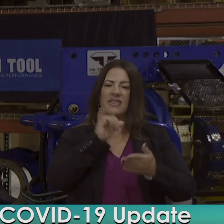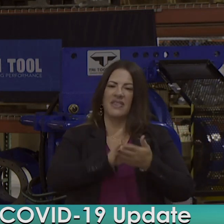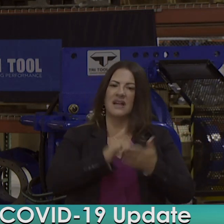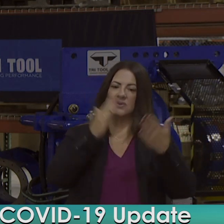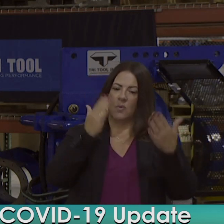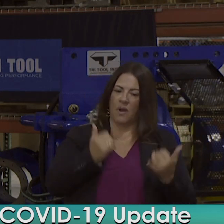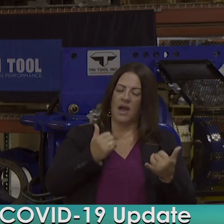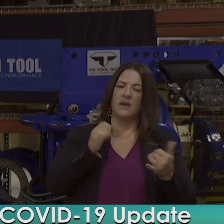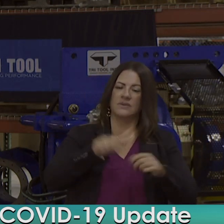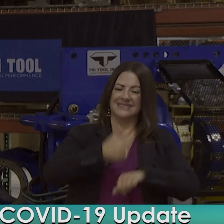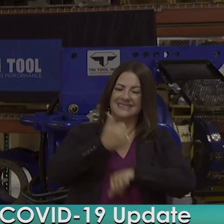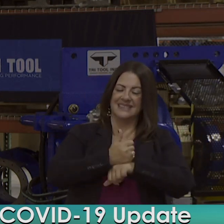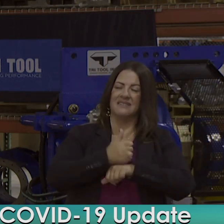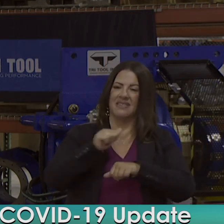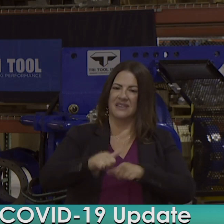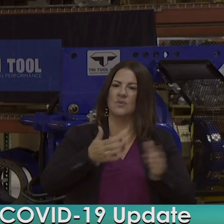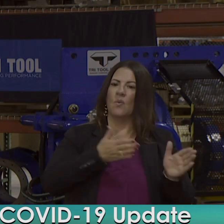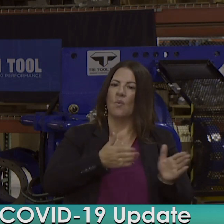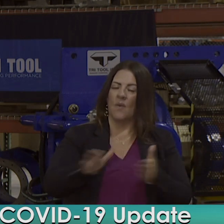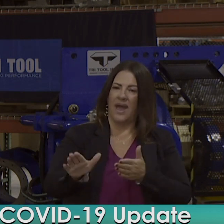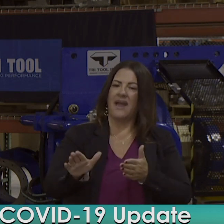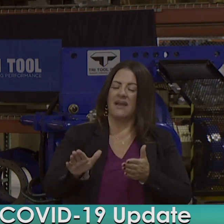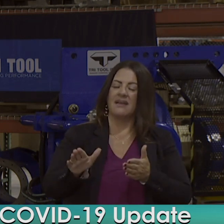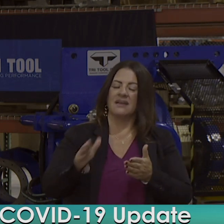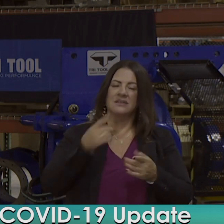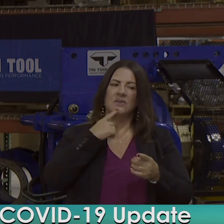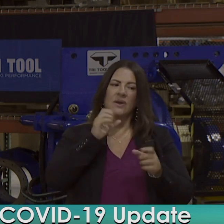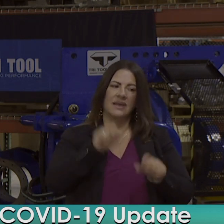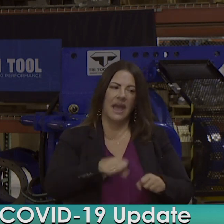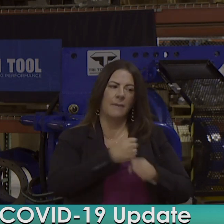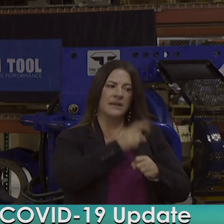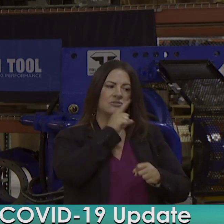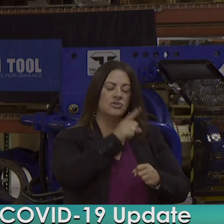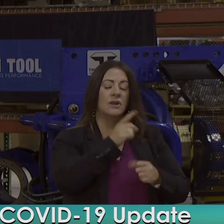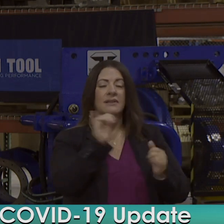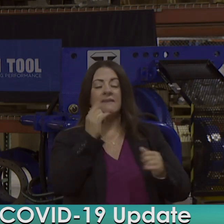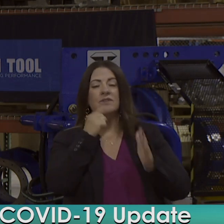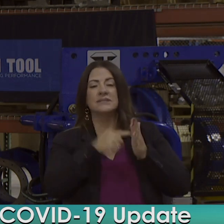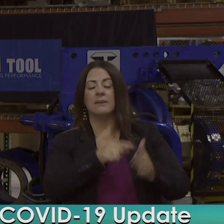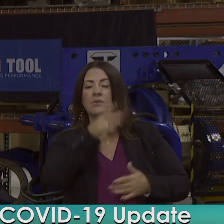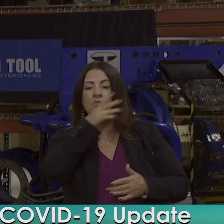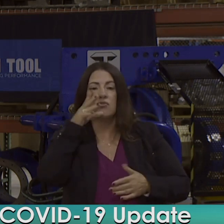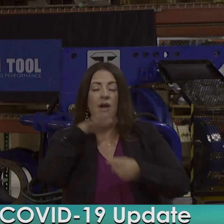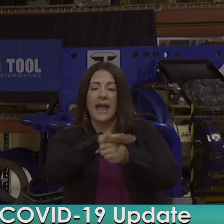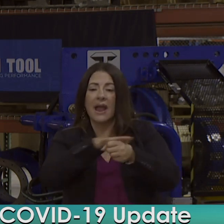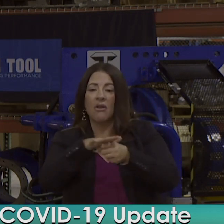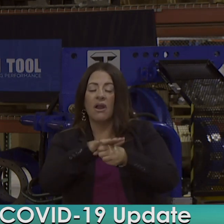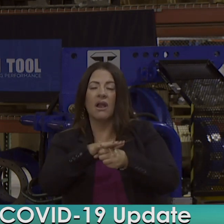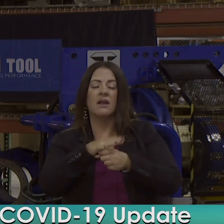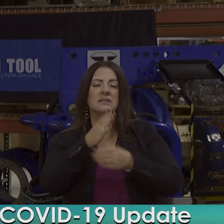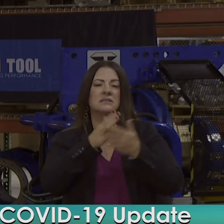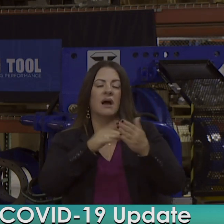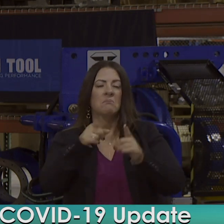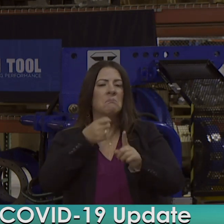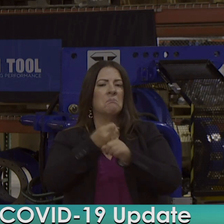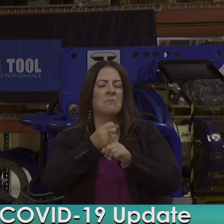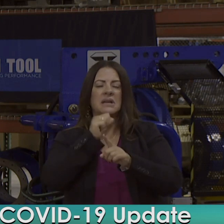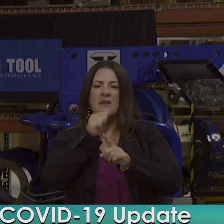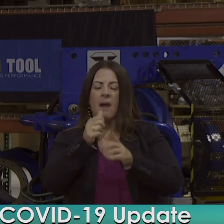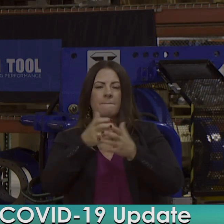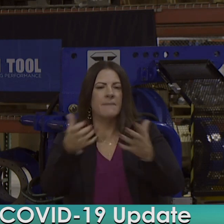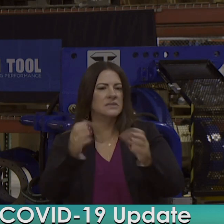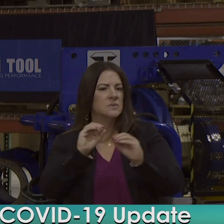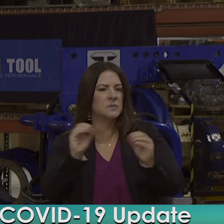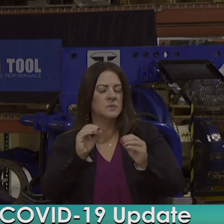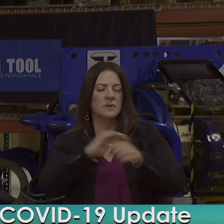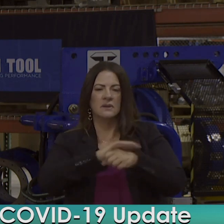in the state of California. Again, parts of this state, rural parts of the state, parts of the state that haven't been impacted by this pandemic, going